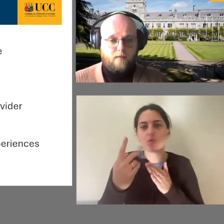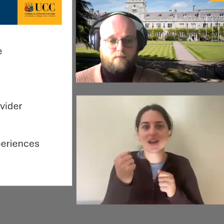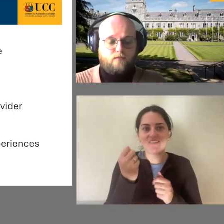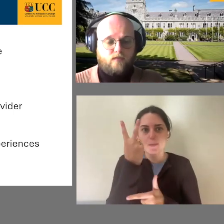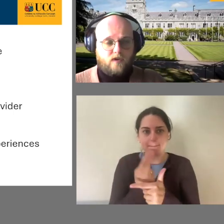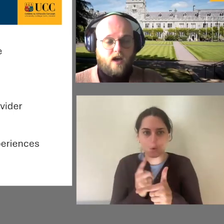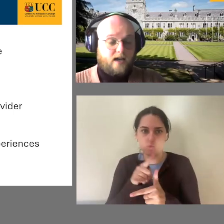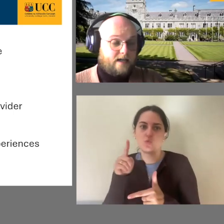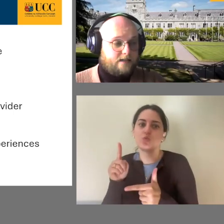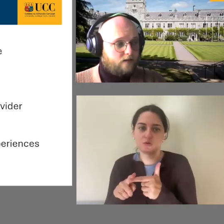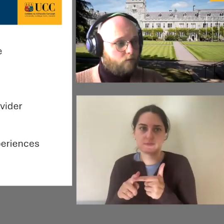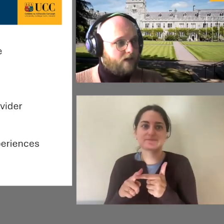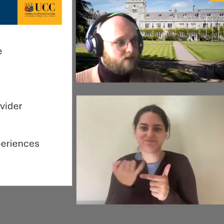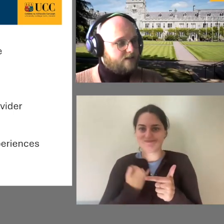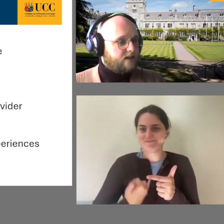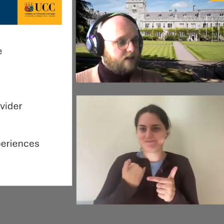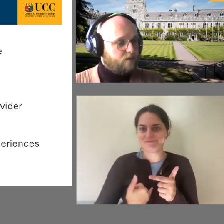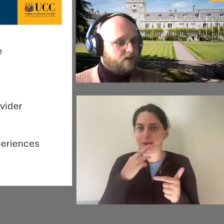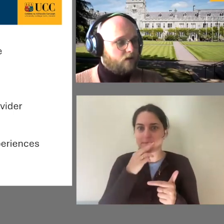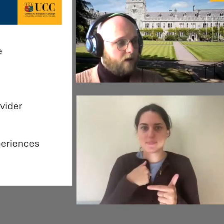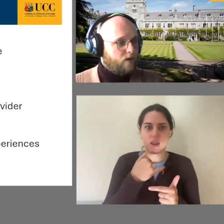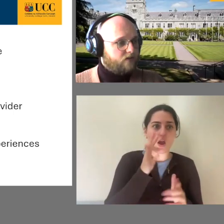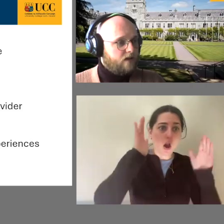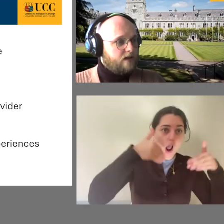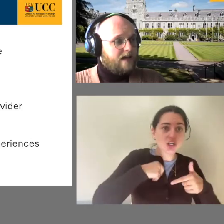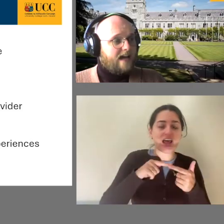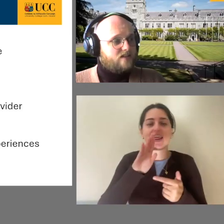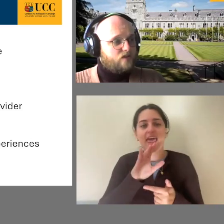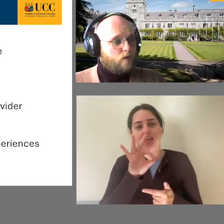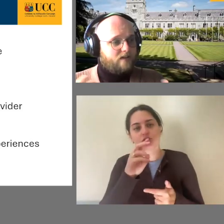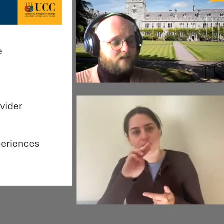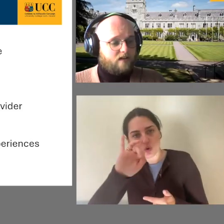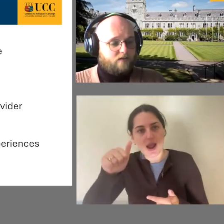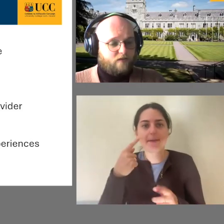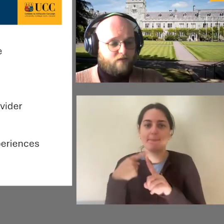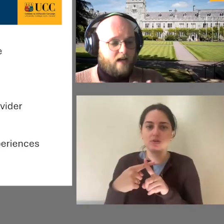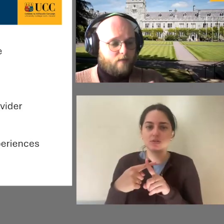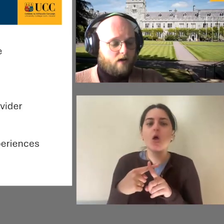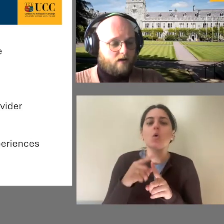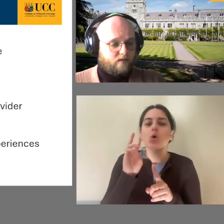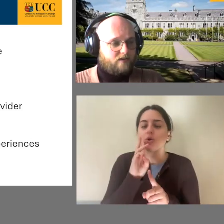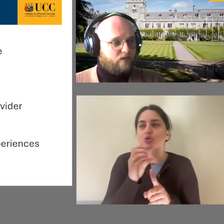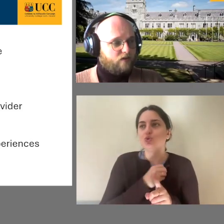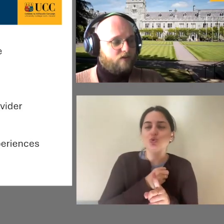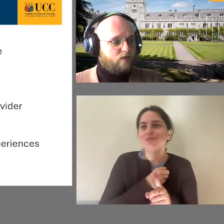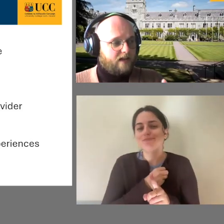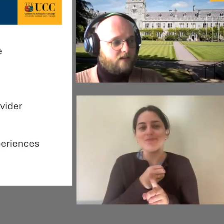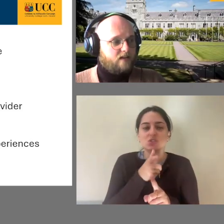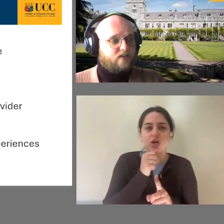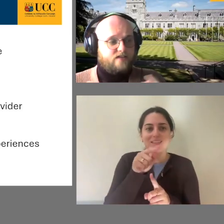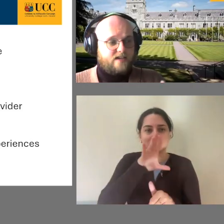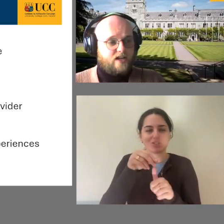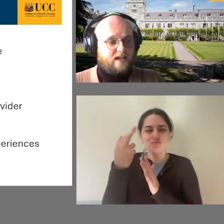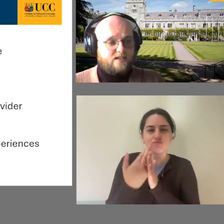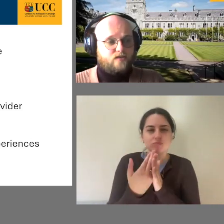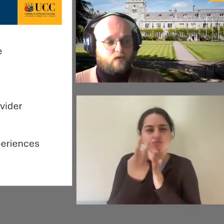intersecting identity of being autistic and LGBTQIA plus. As such, we wanted to kind of frame our specific review in that